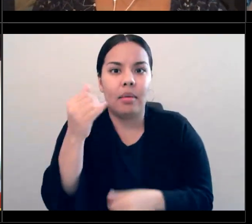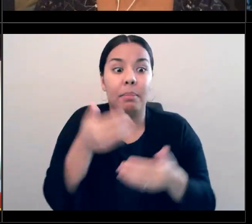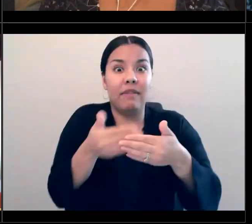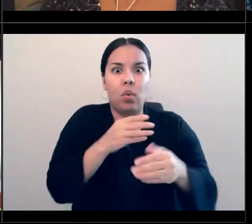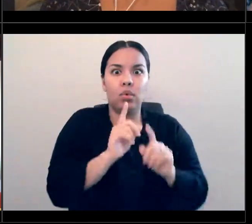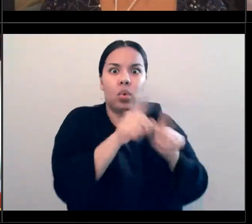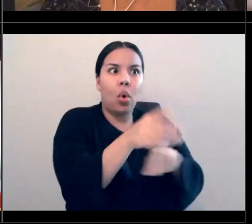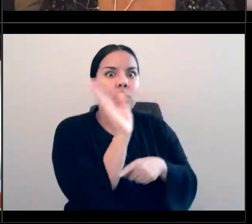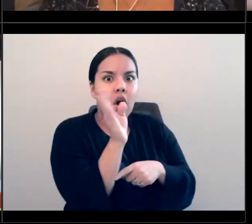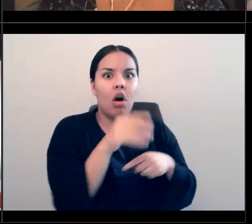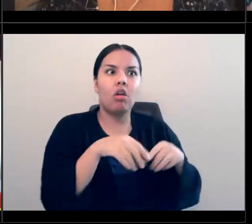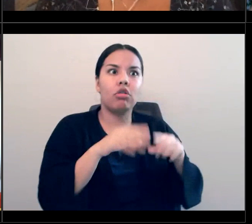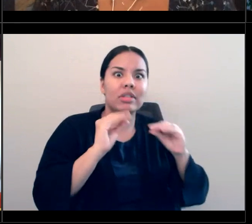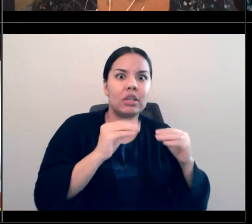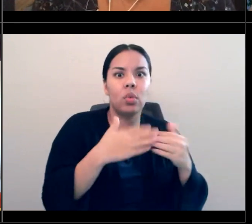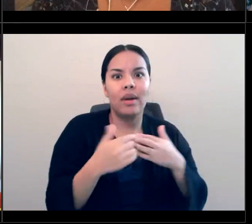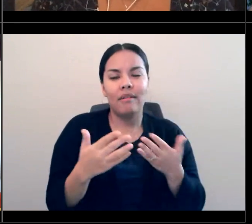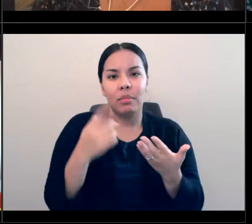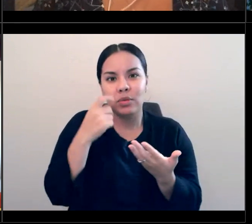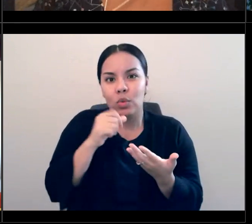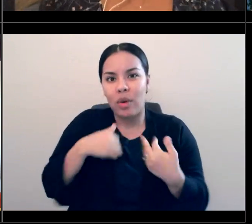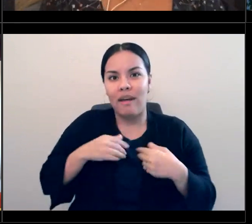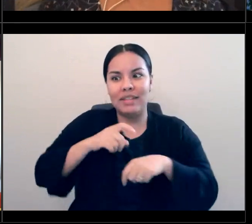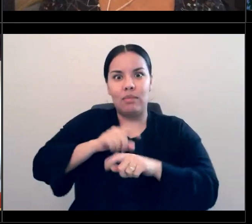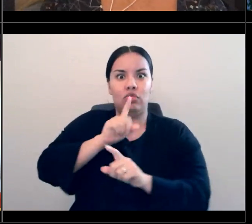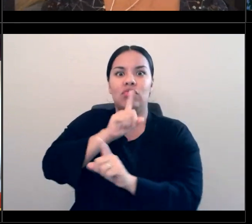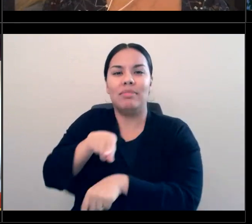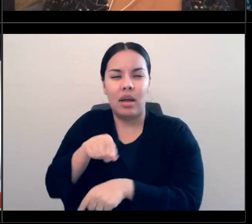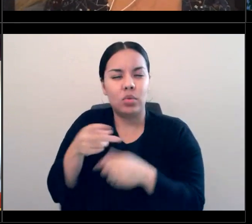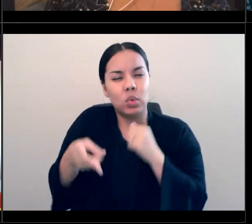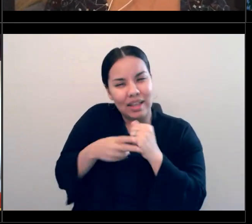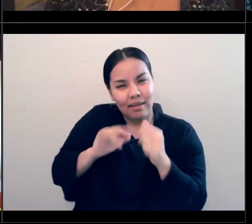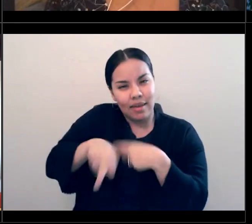hot takes for when you have time to respond to them.